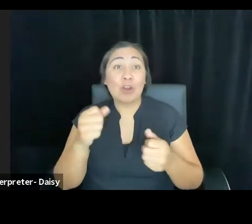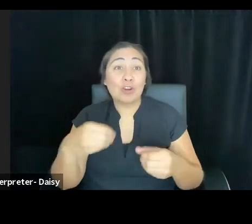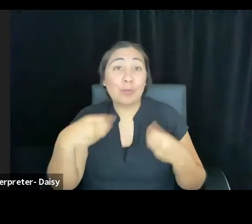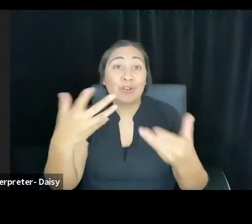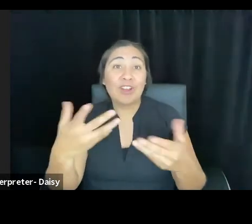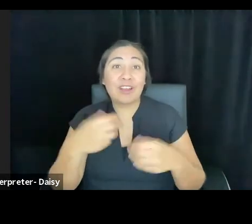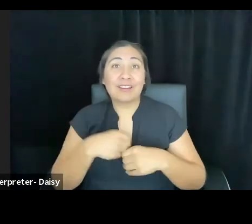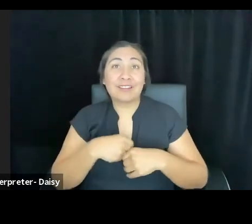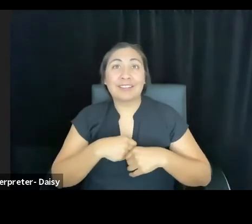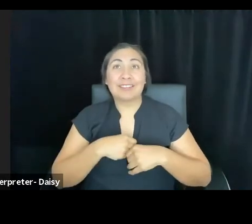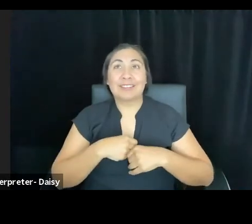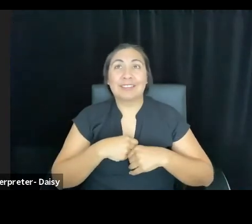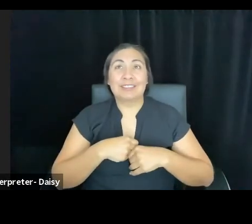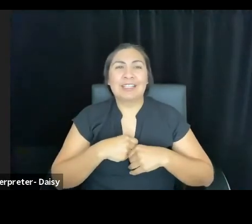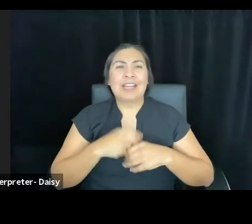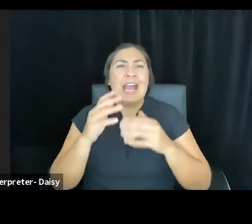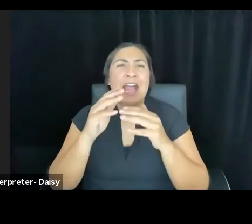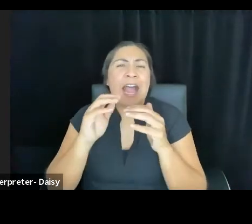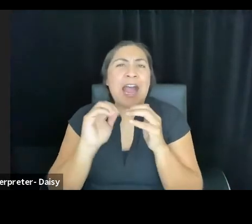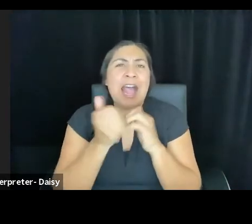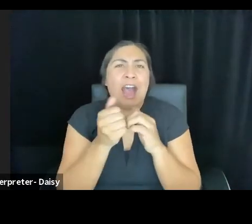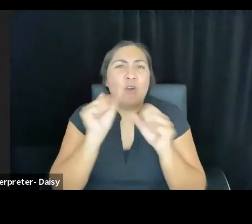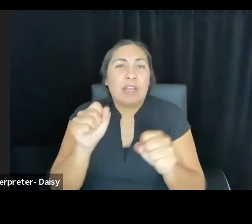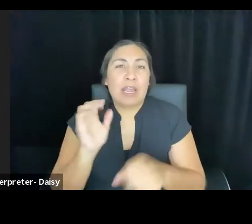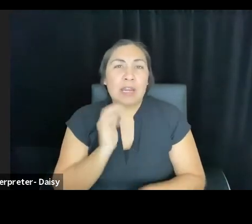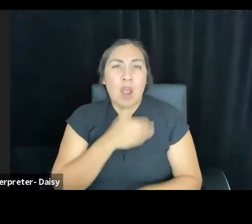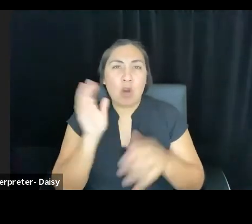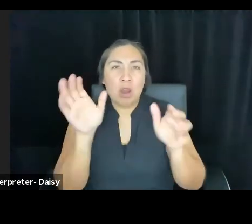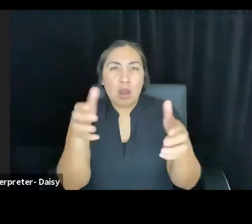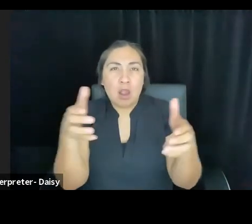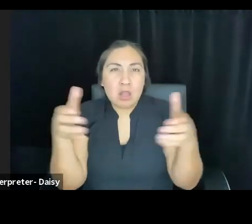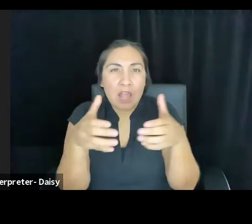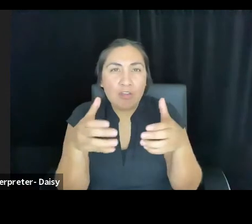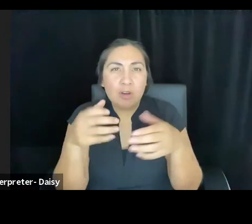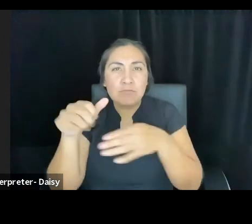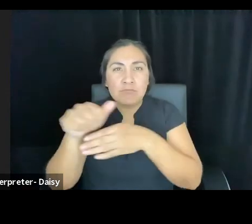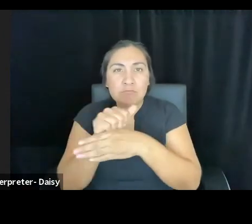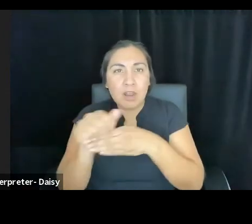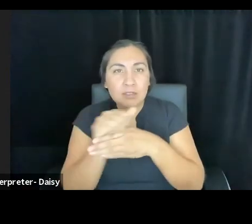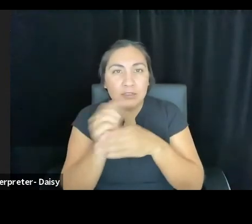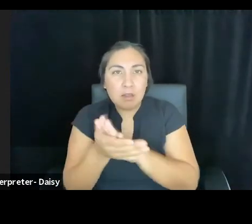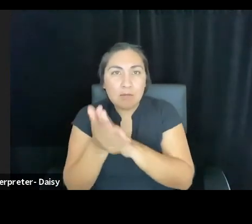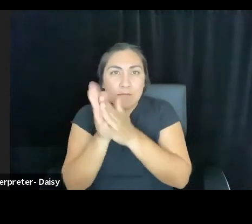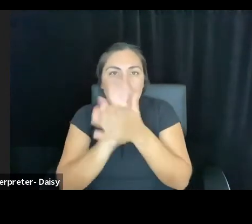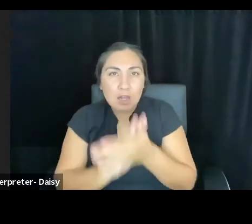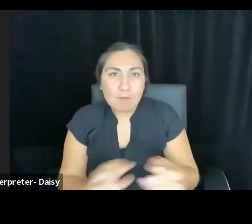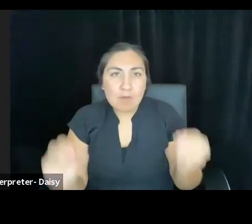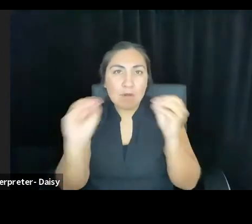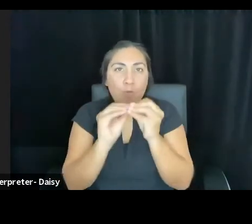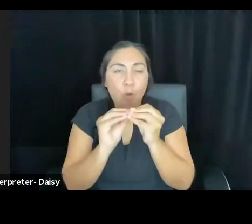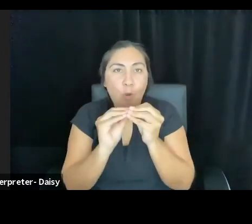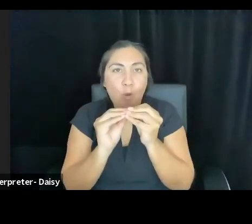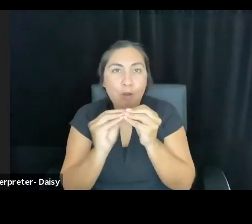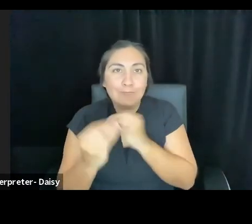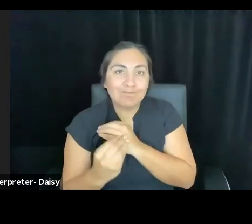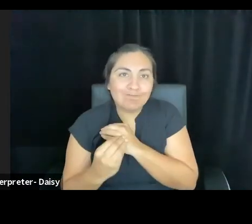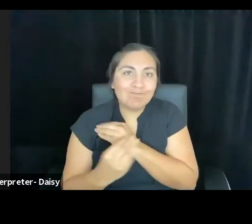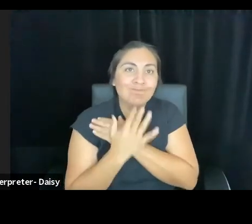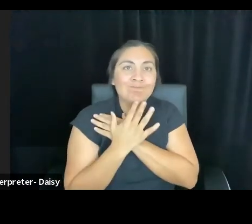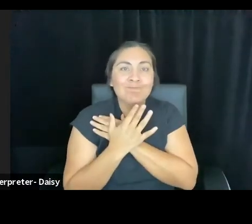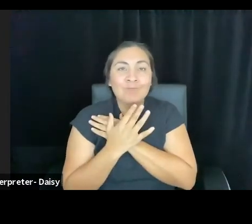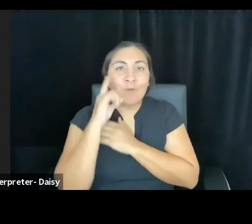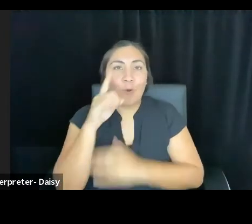provocation. How can our gathering practices become more nutritious for one another? What must you let go